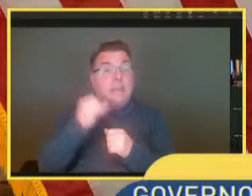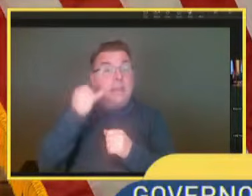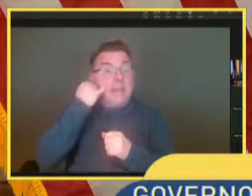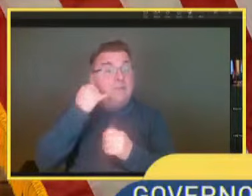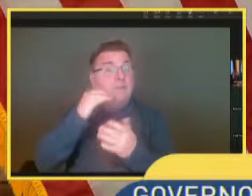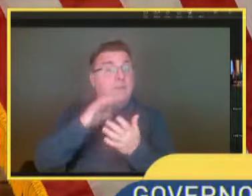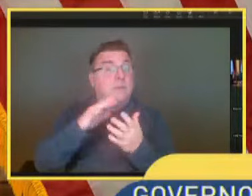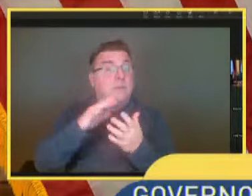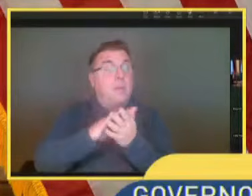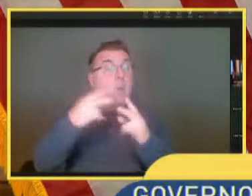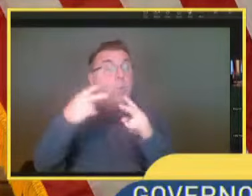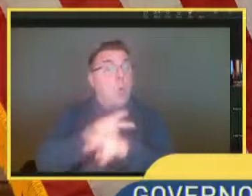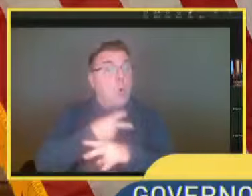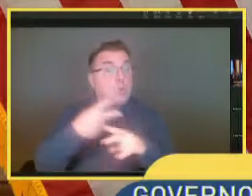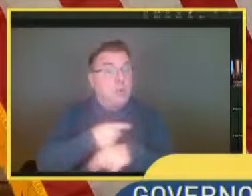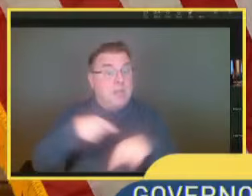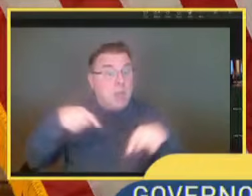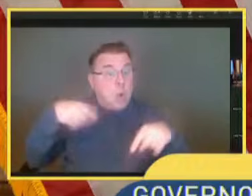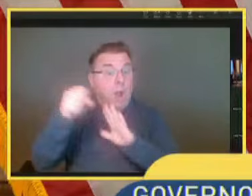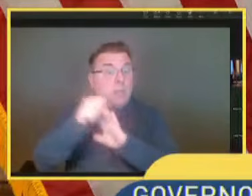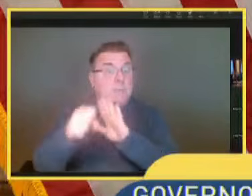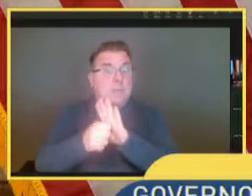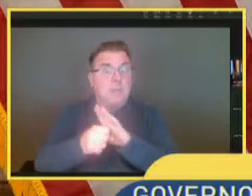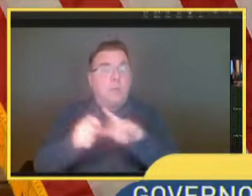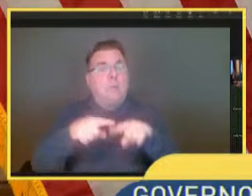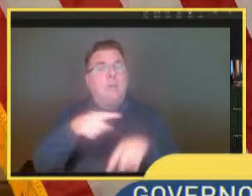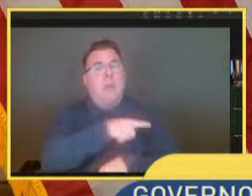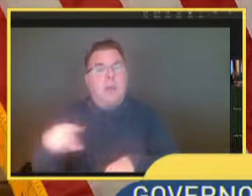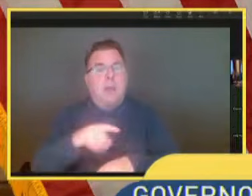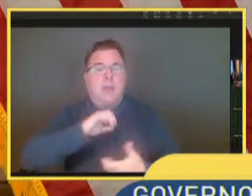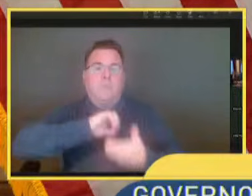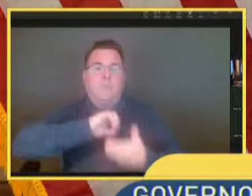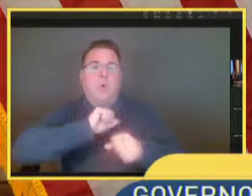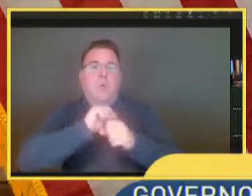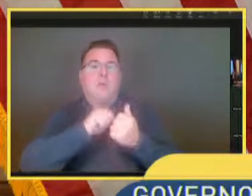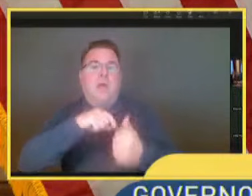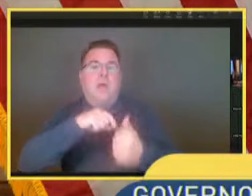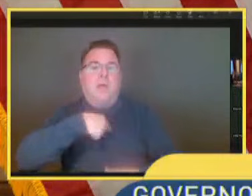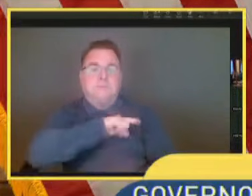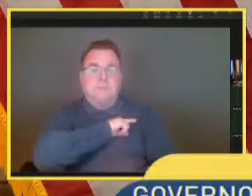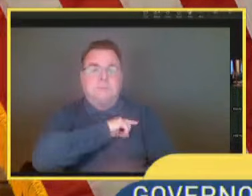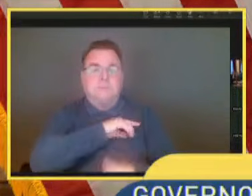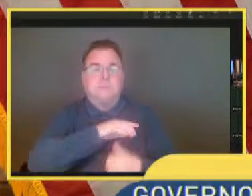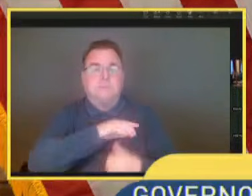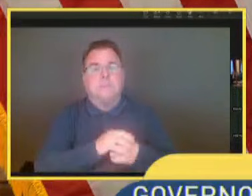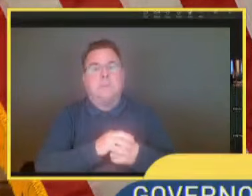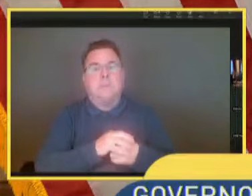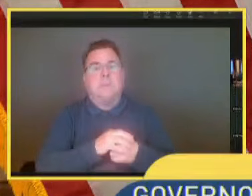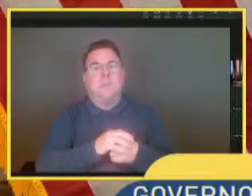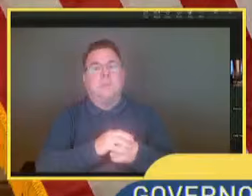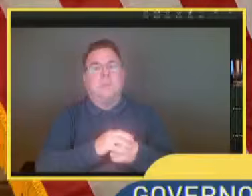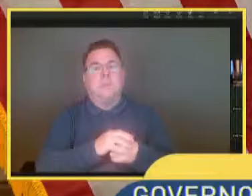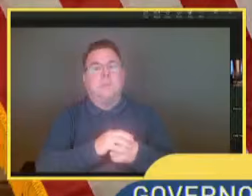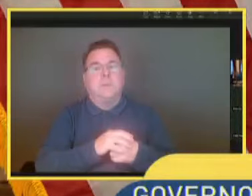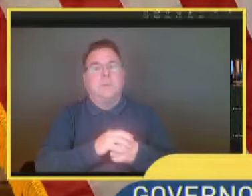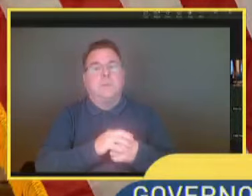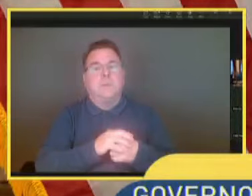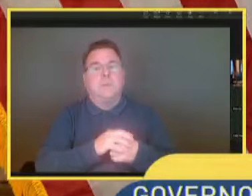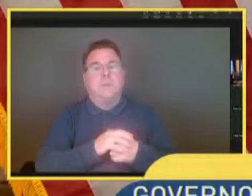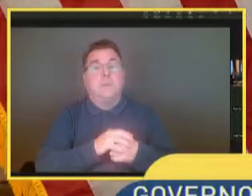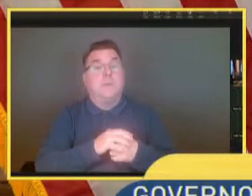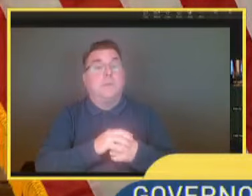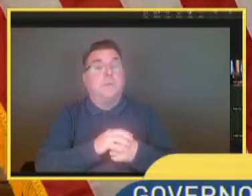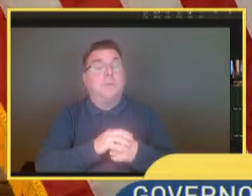here in Washington State, we'll need to depend on those folks to partner with us on making sure that conduct of ICE agents is